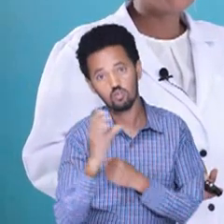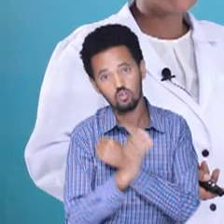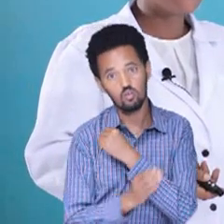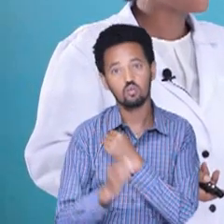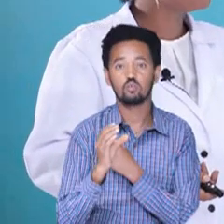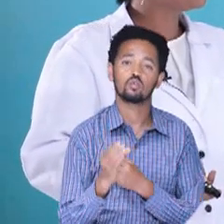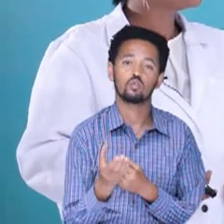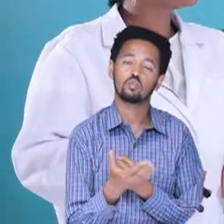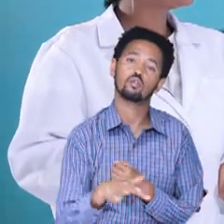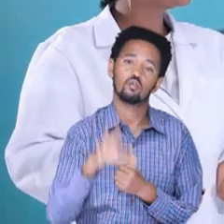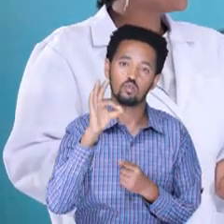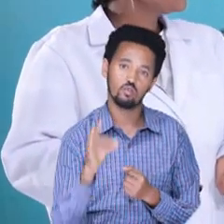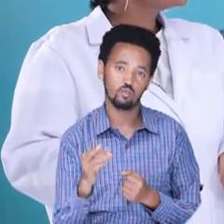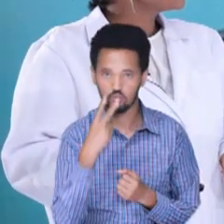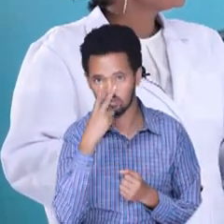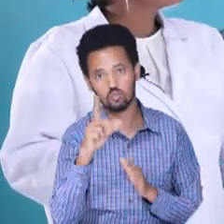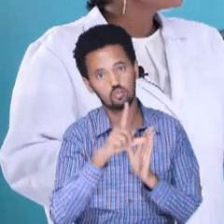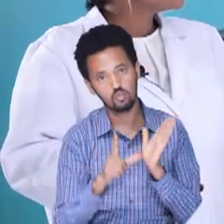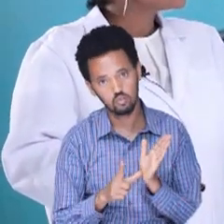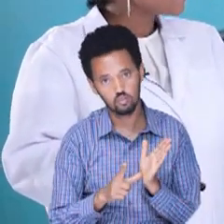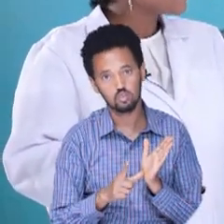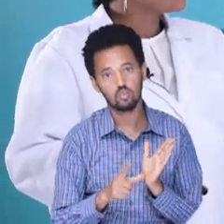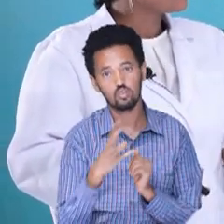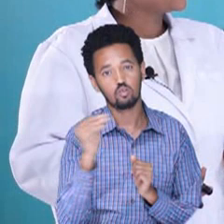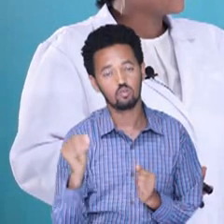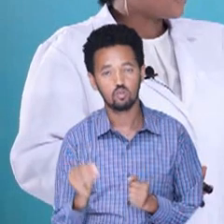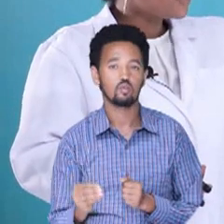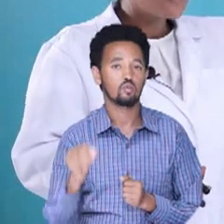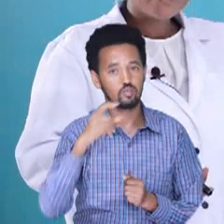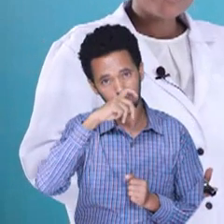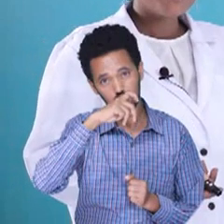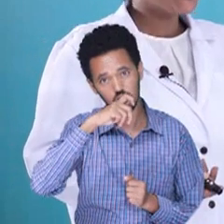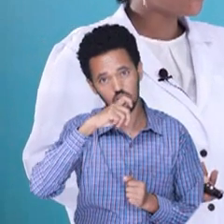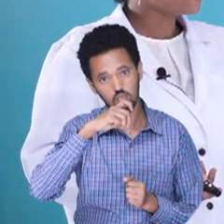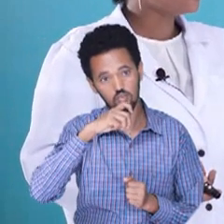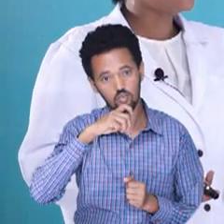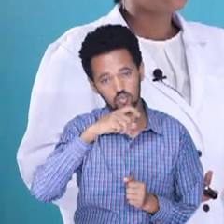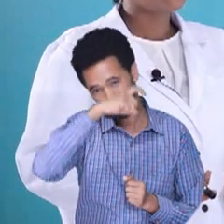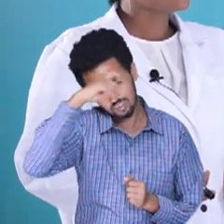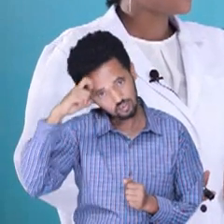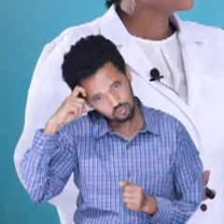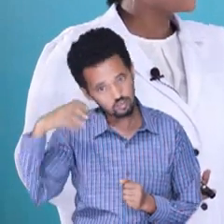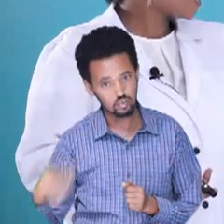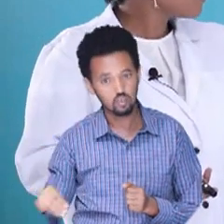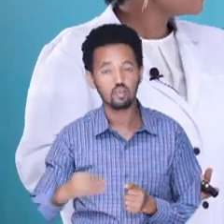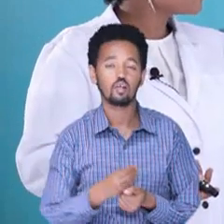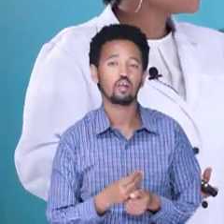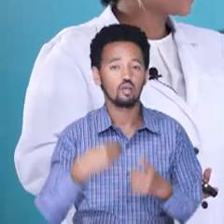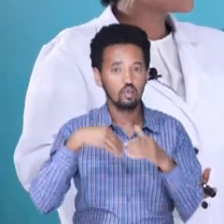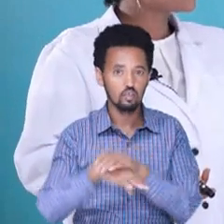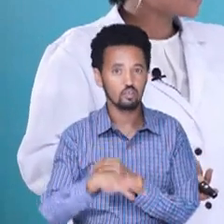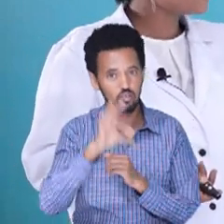on the previous lesson. So, the Sahara is the largest desert in the world. The